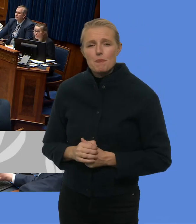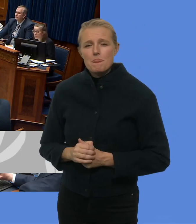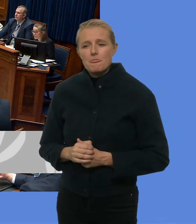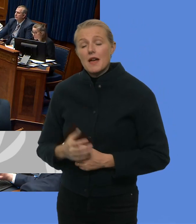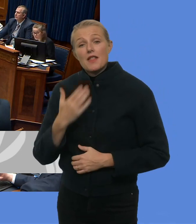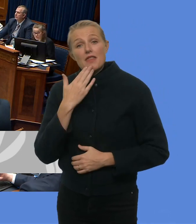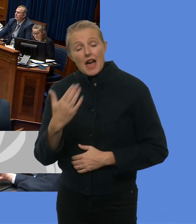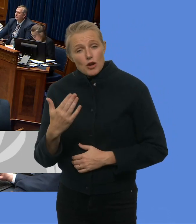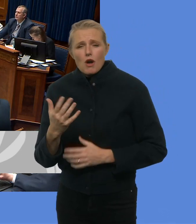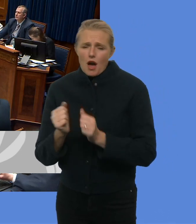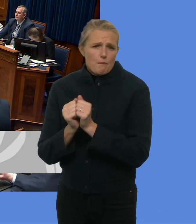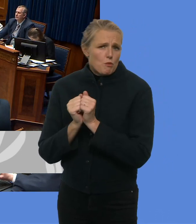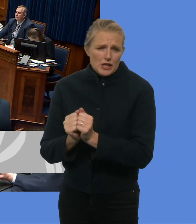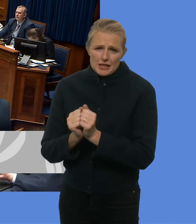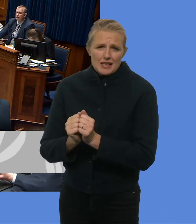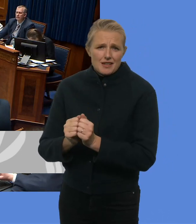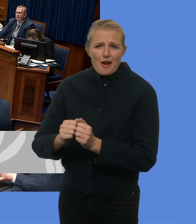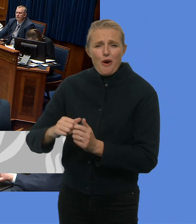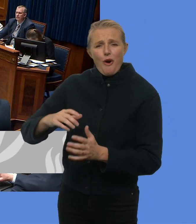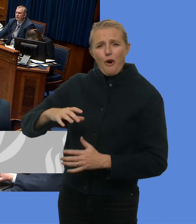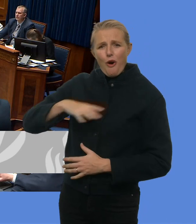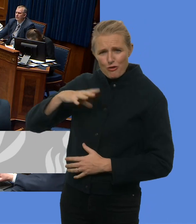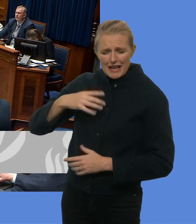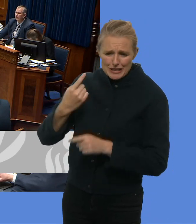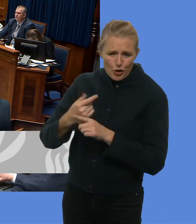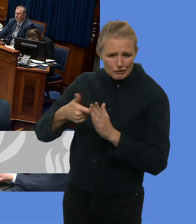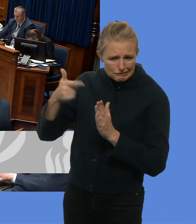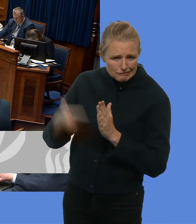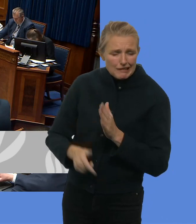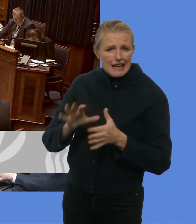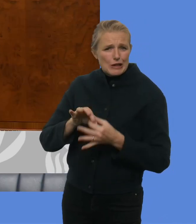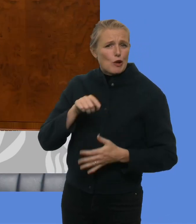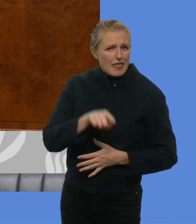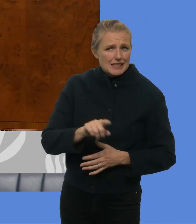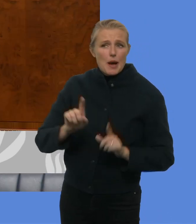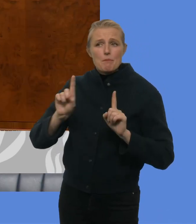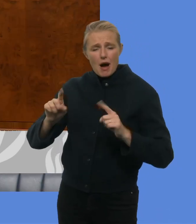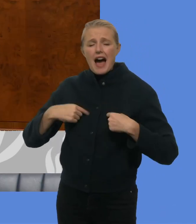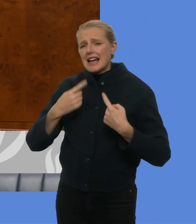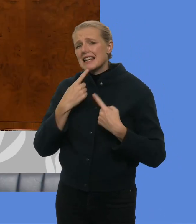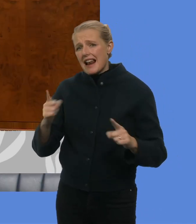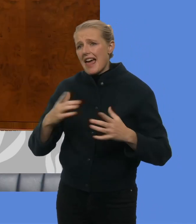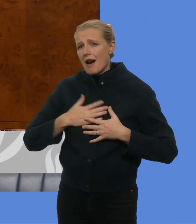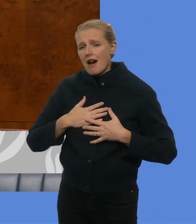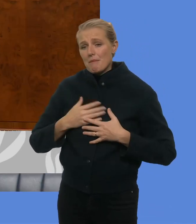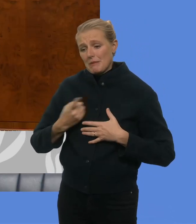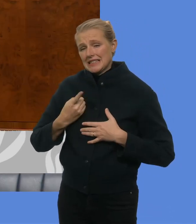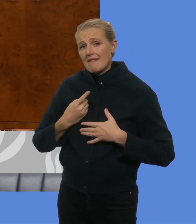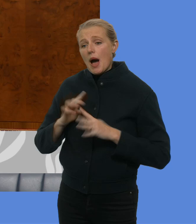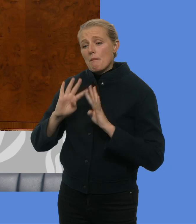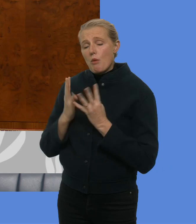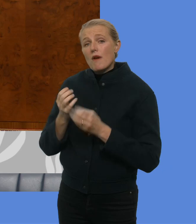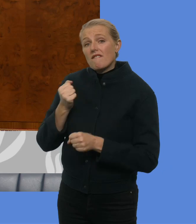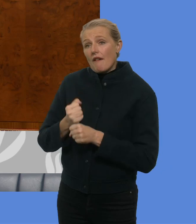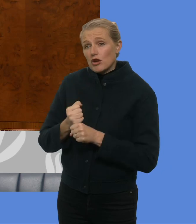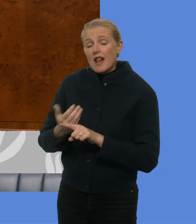answers, and I appreciate you've already dealt with SEP in quite a lot of detail here today. I should declare an interest as a member of the Board of Governors and as a former teacher in Holy